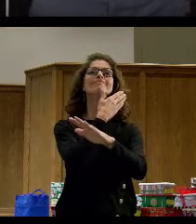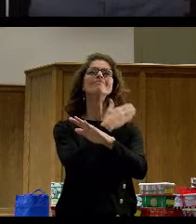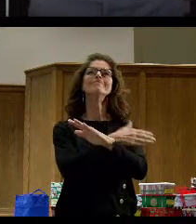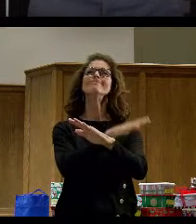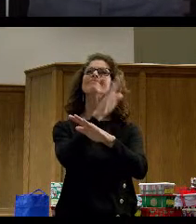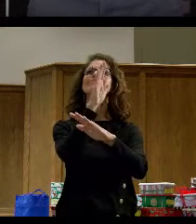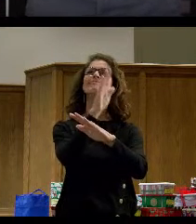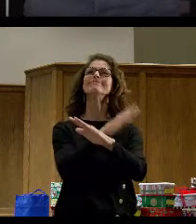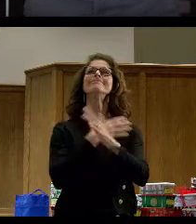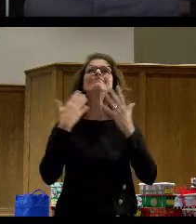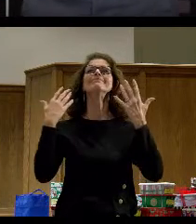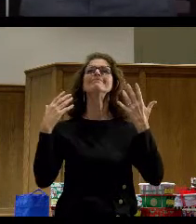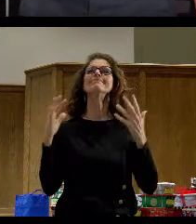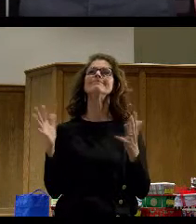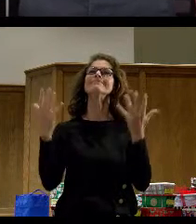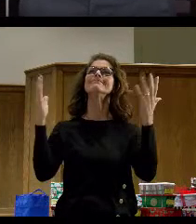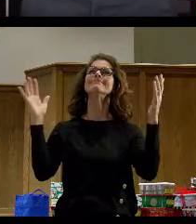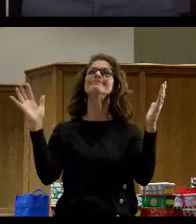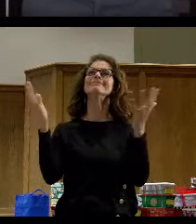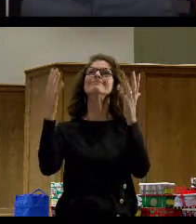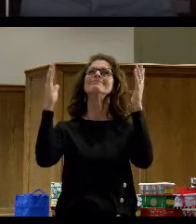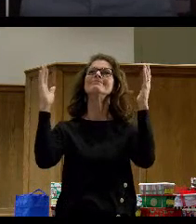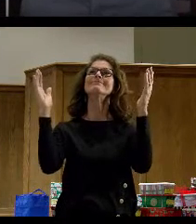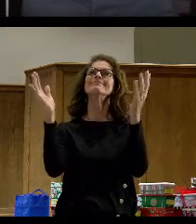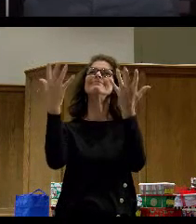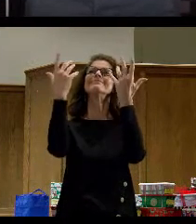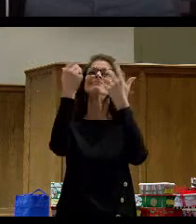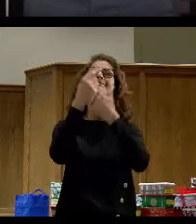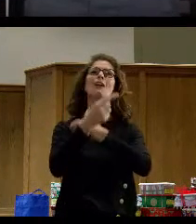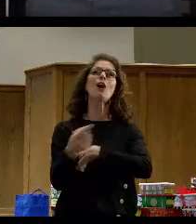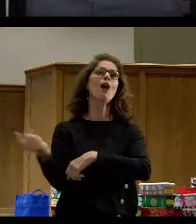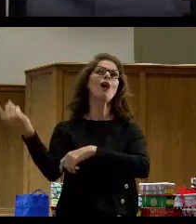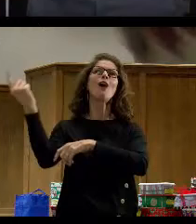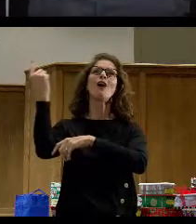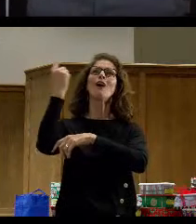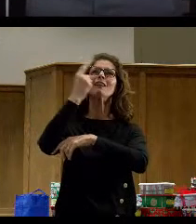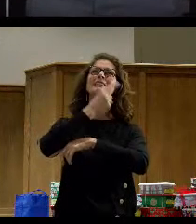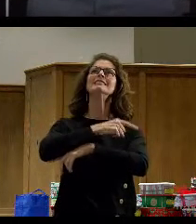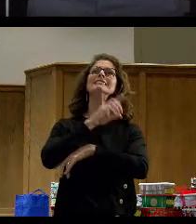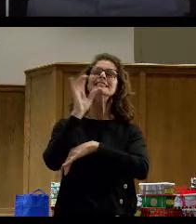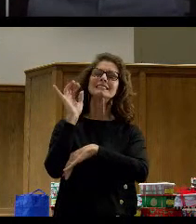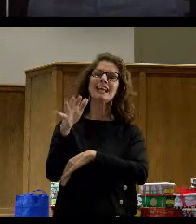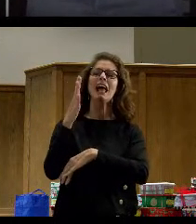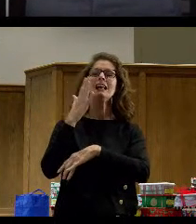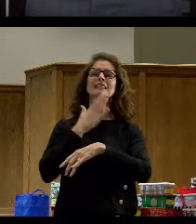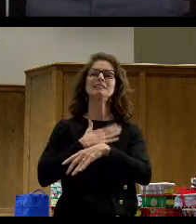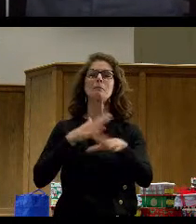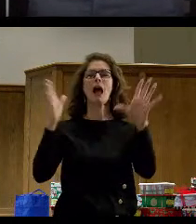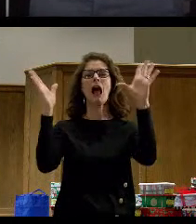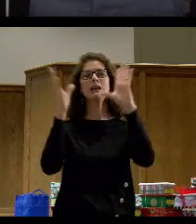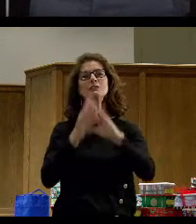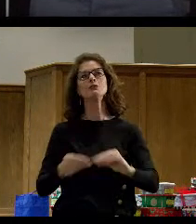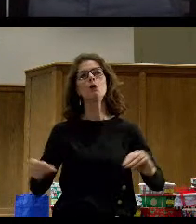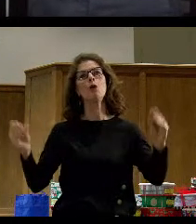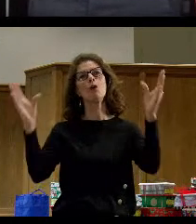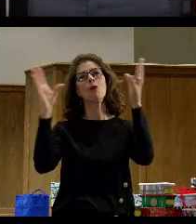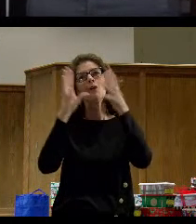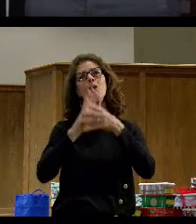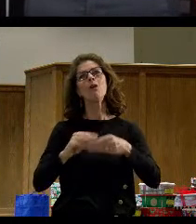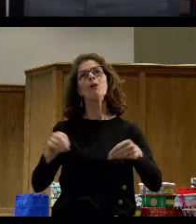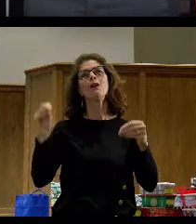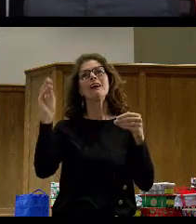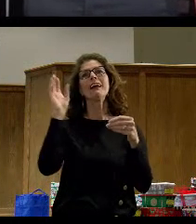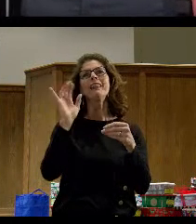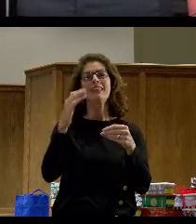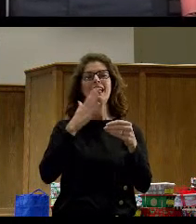my Savior all the day long. This is my story, this